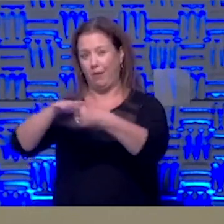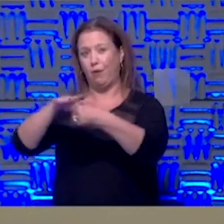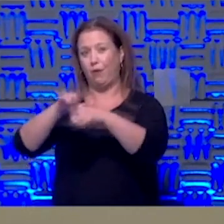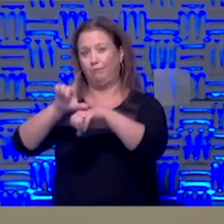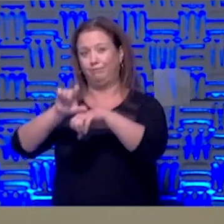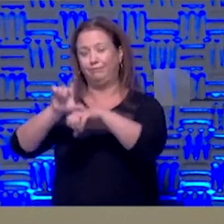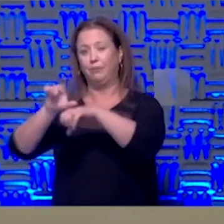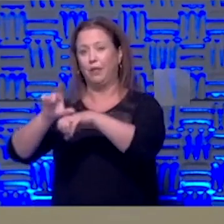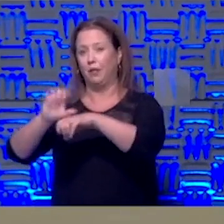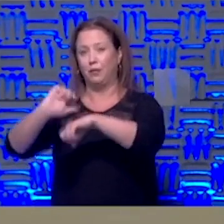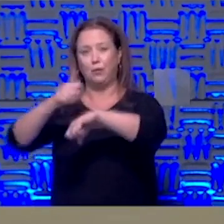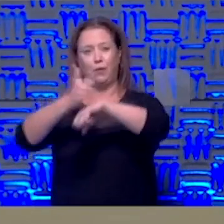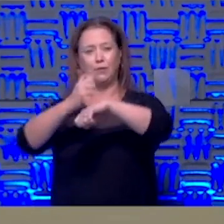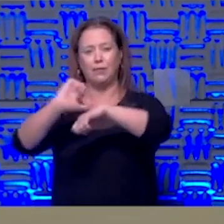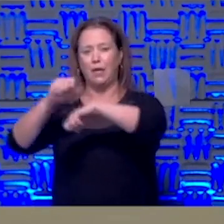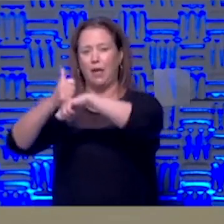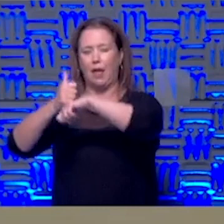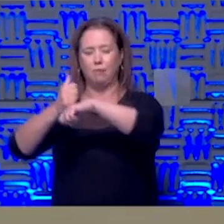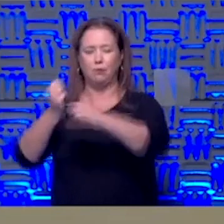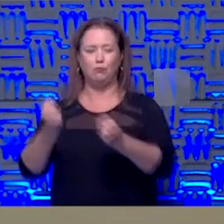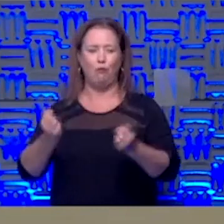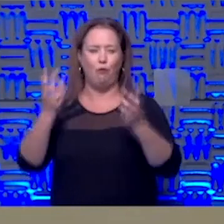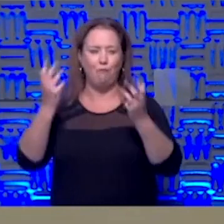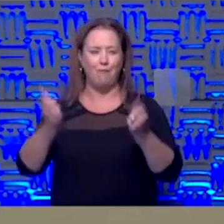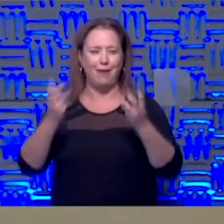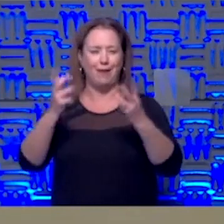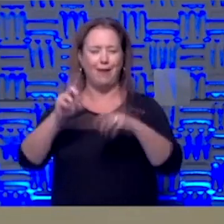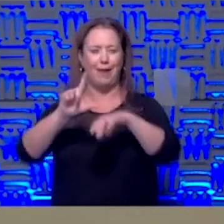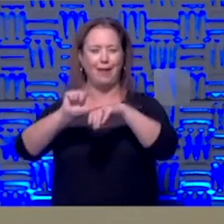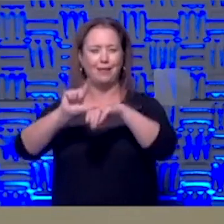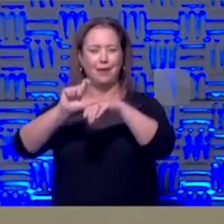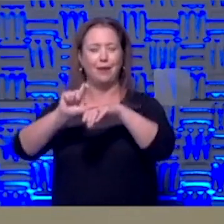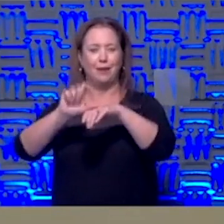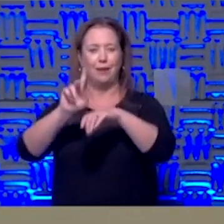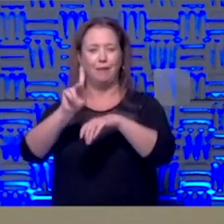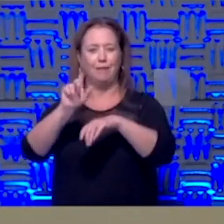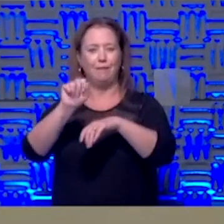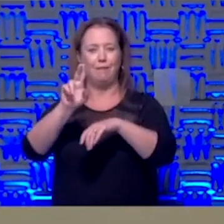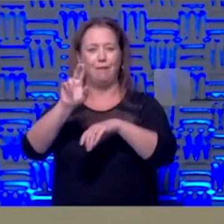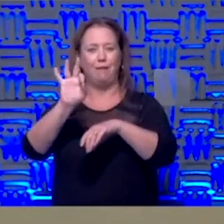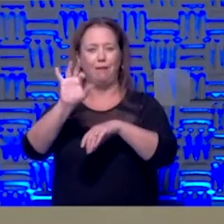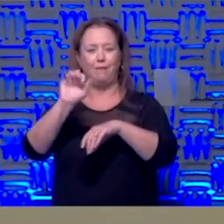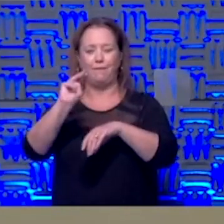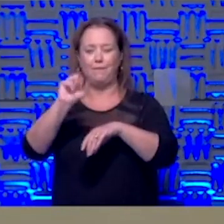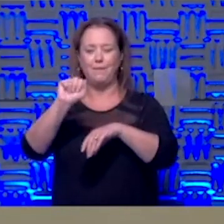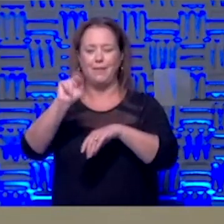we've placed them in a whole lot of areas within Kauffman Stadium. So